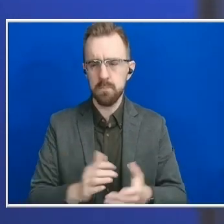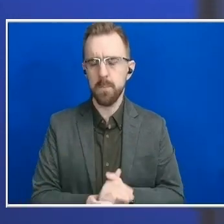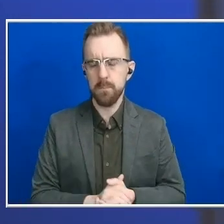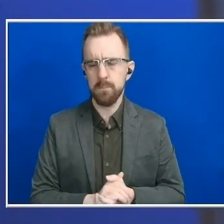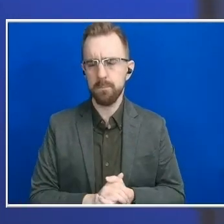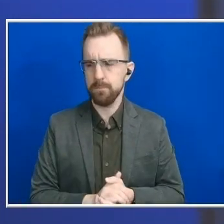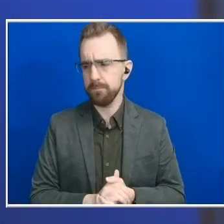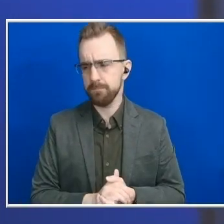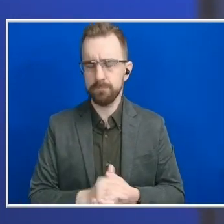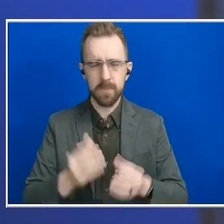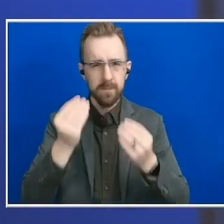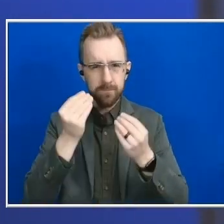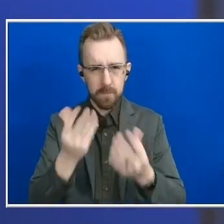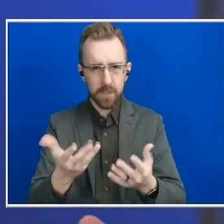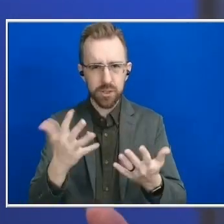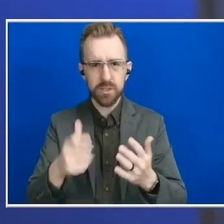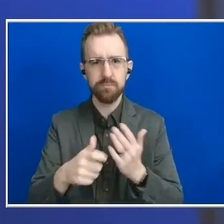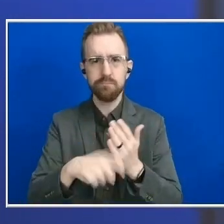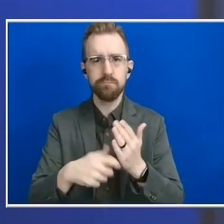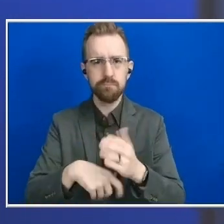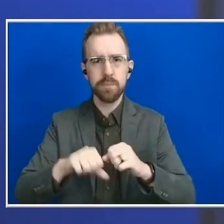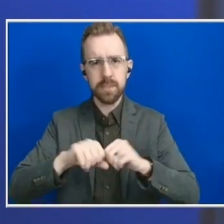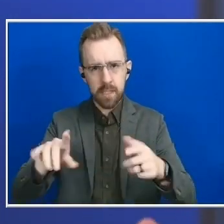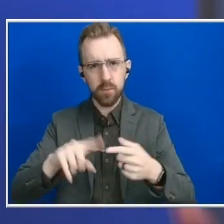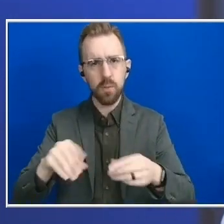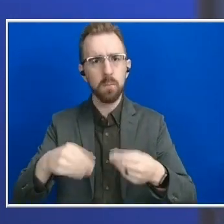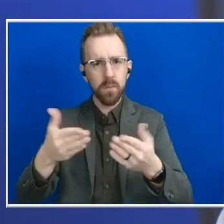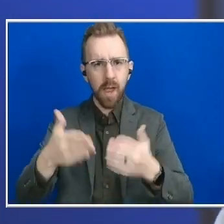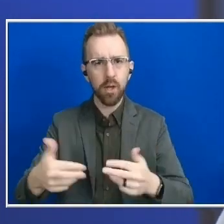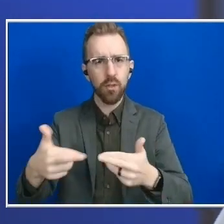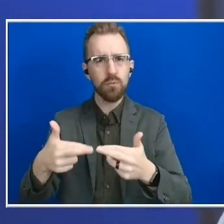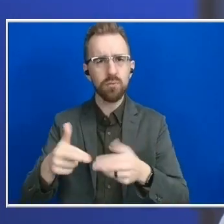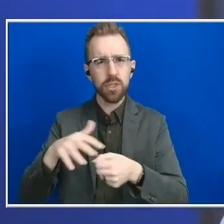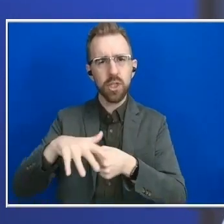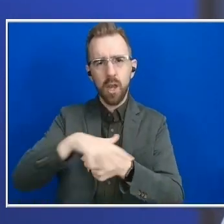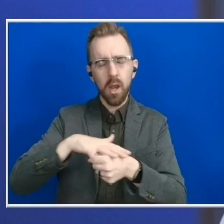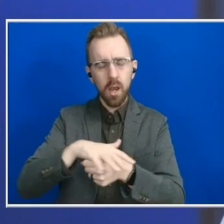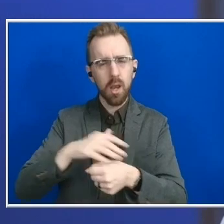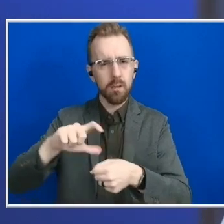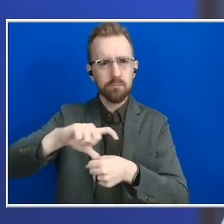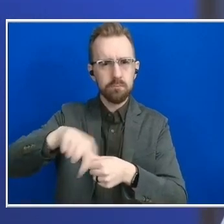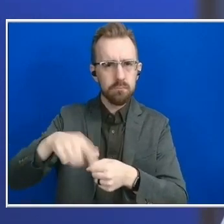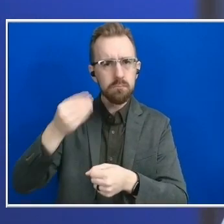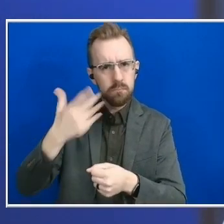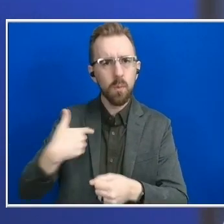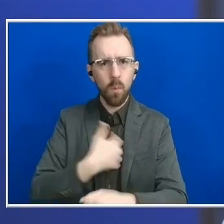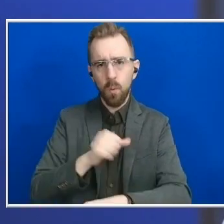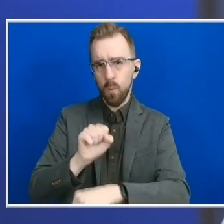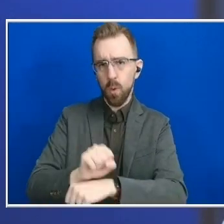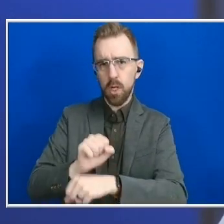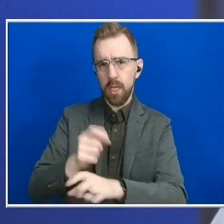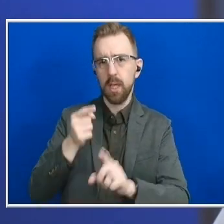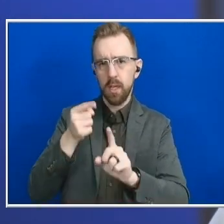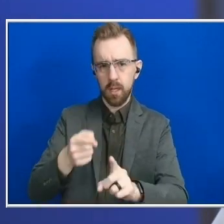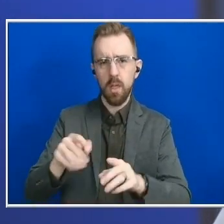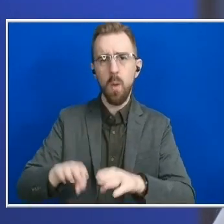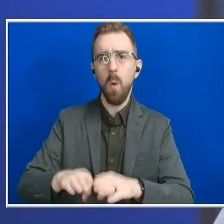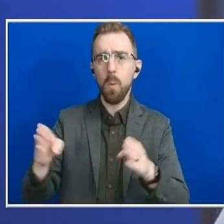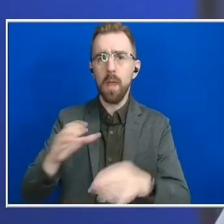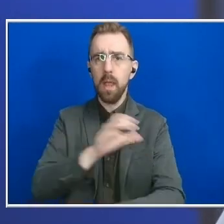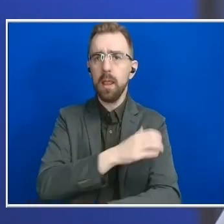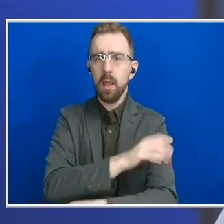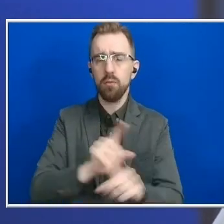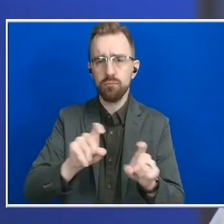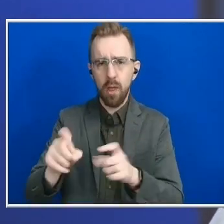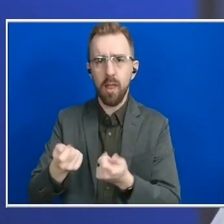information to the providers in the region to let them know that we are working towards opening the clinical trial and recruiting patients